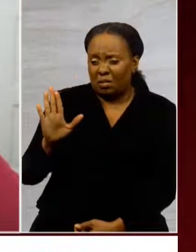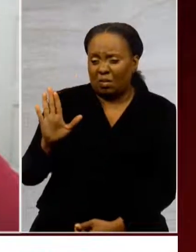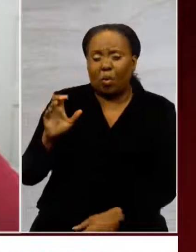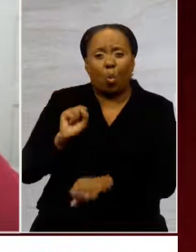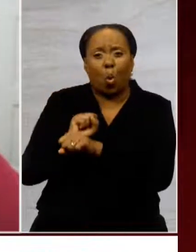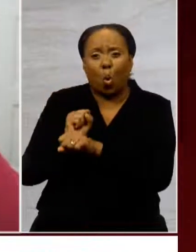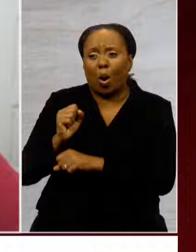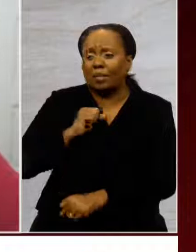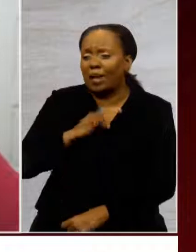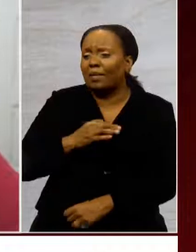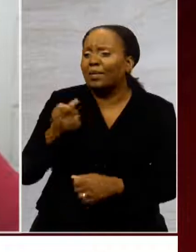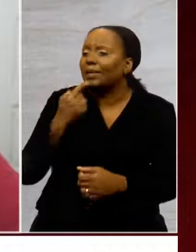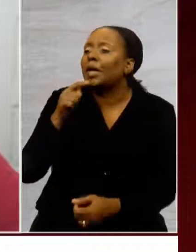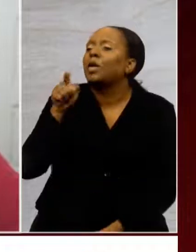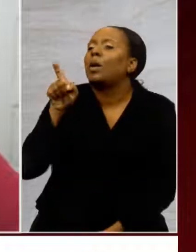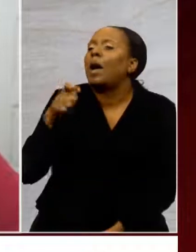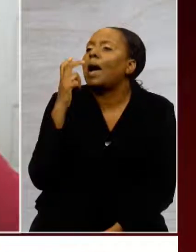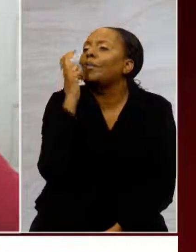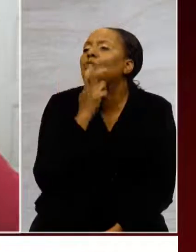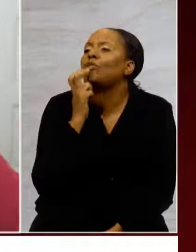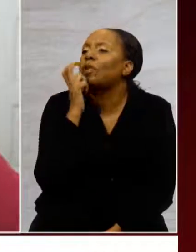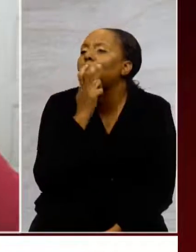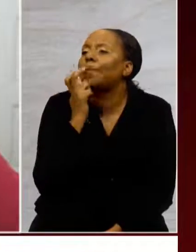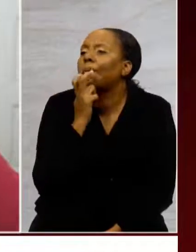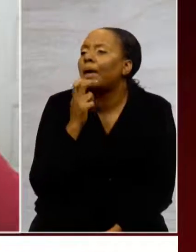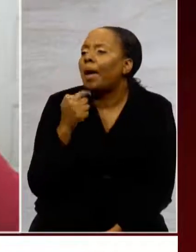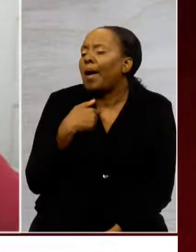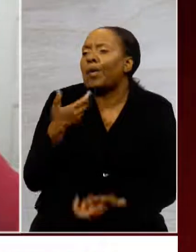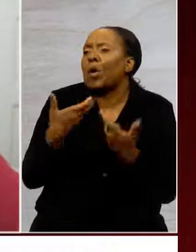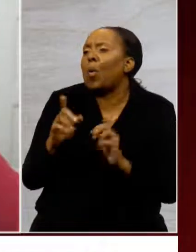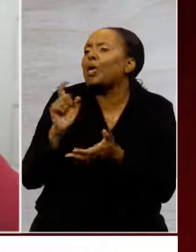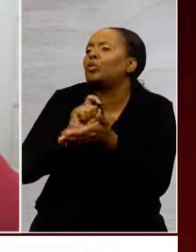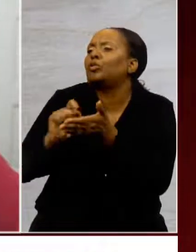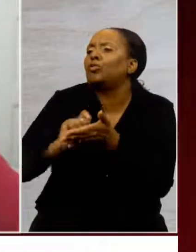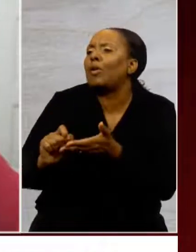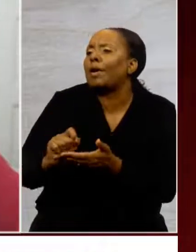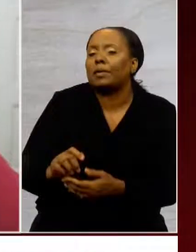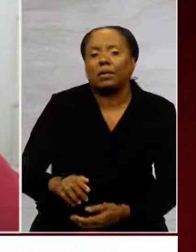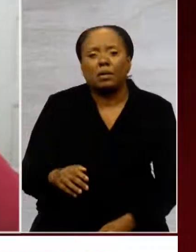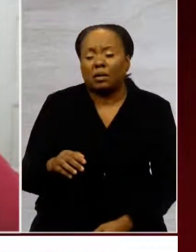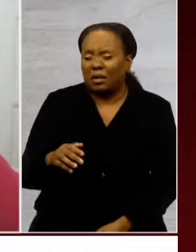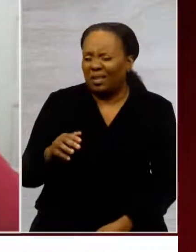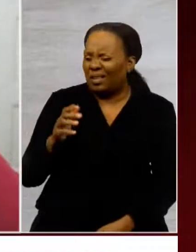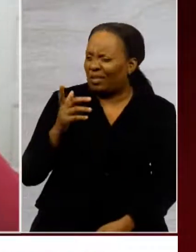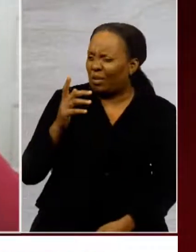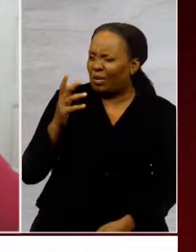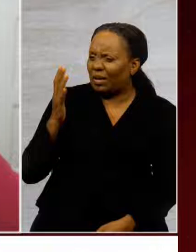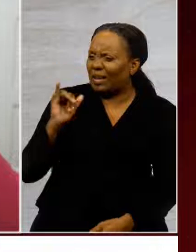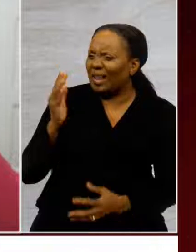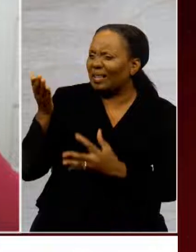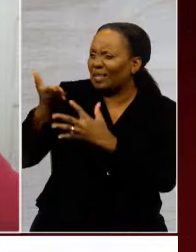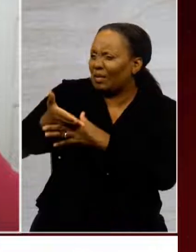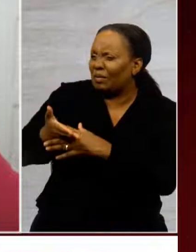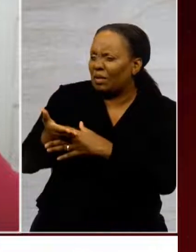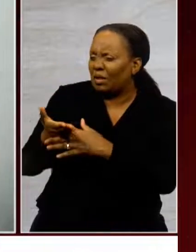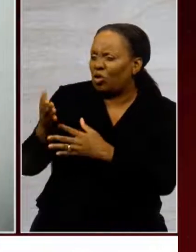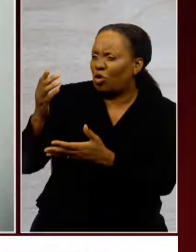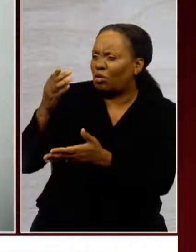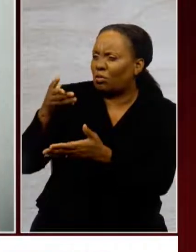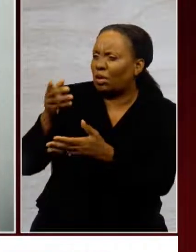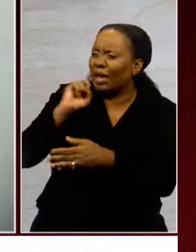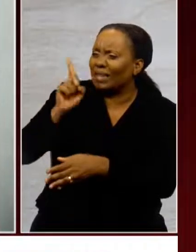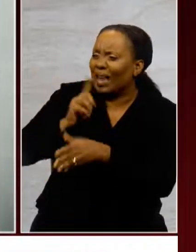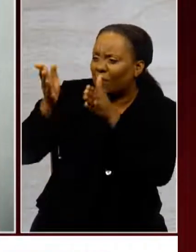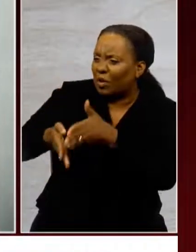Can that be considered infringing on the rights of that deaf person? Of course. Think about